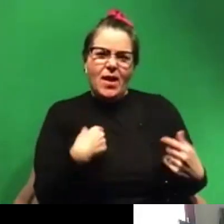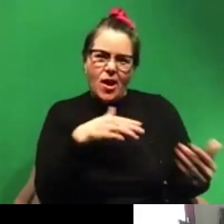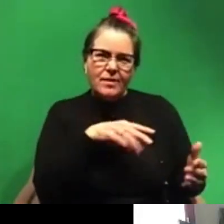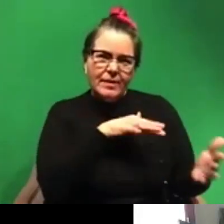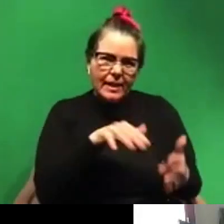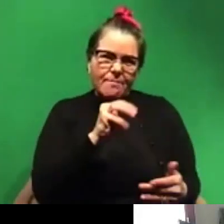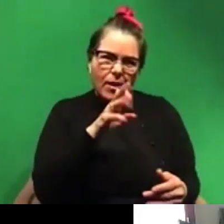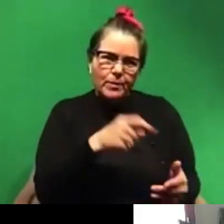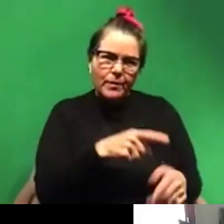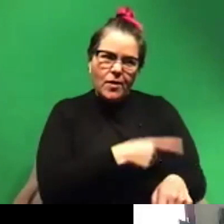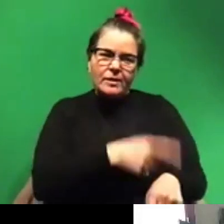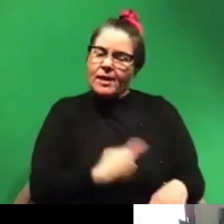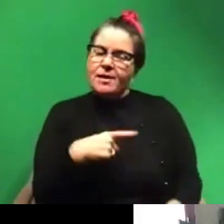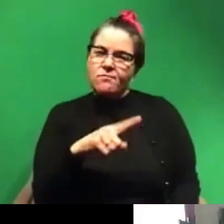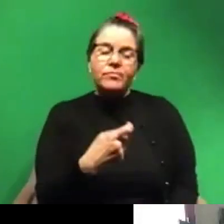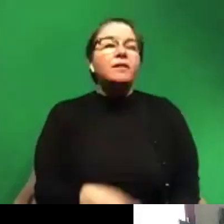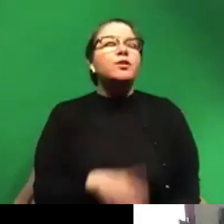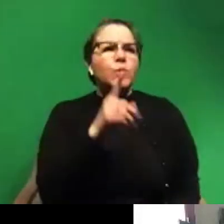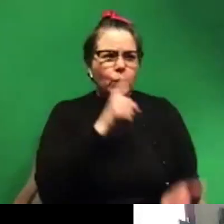Is your research only in Alaska?